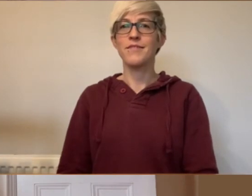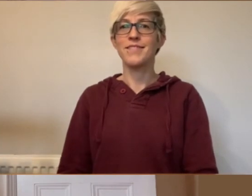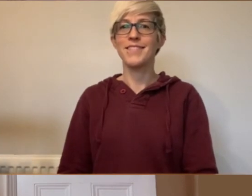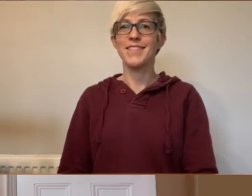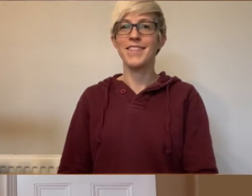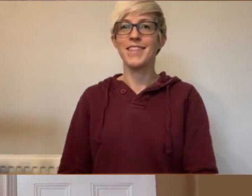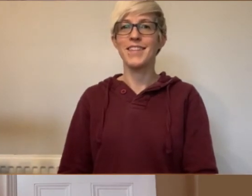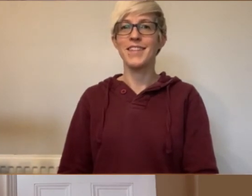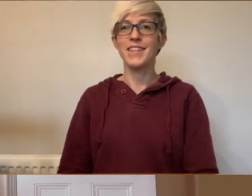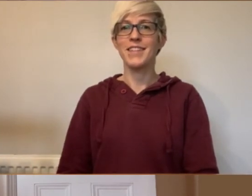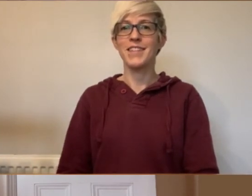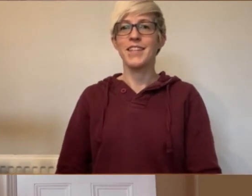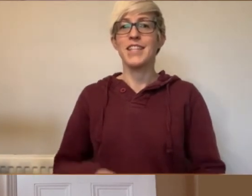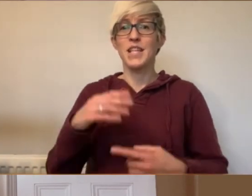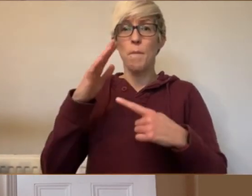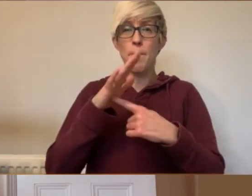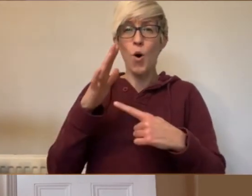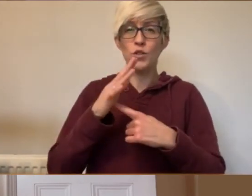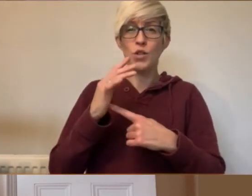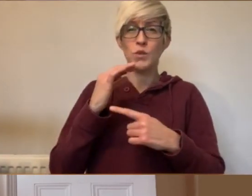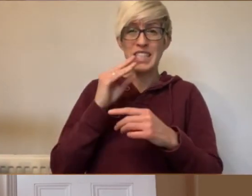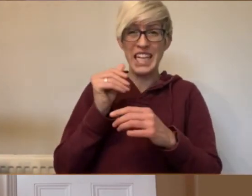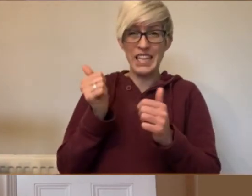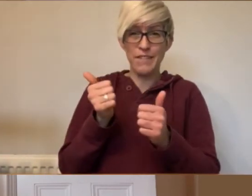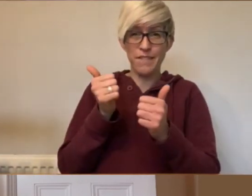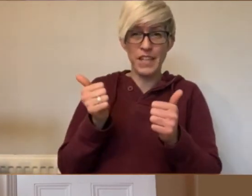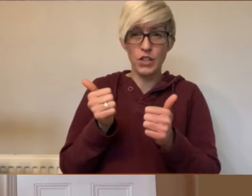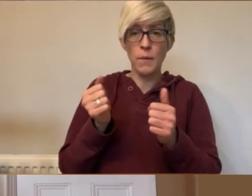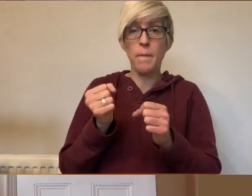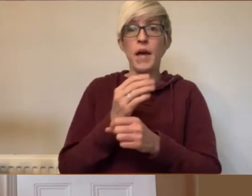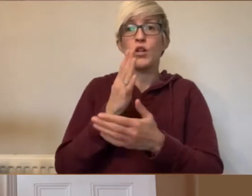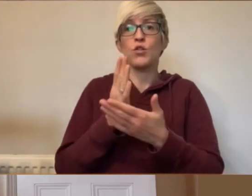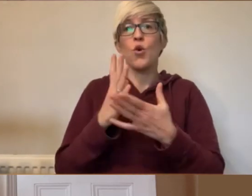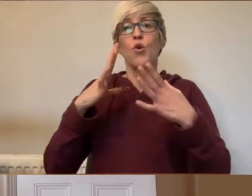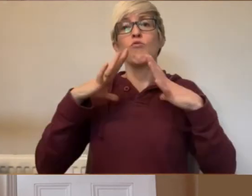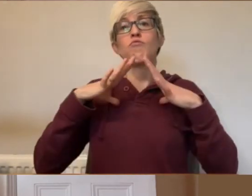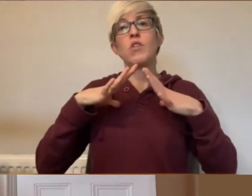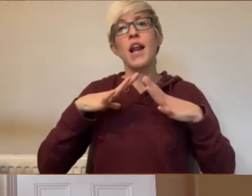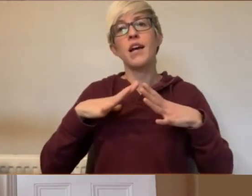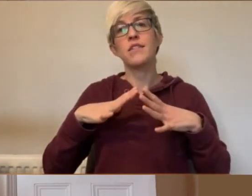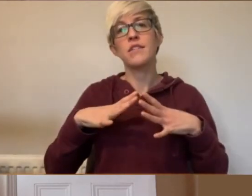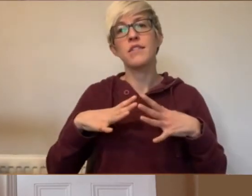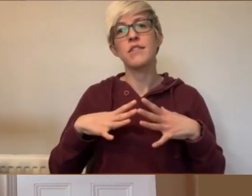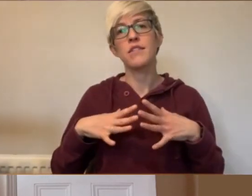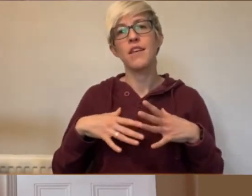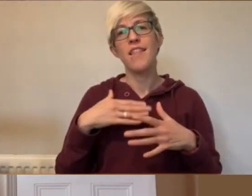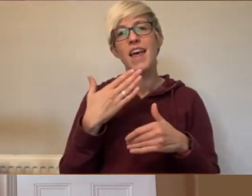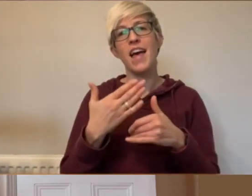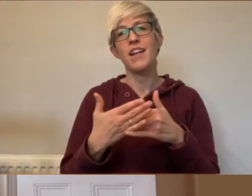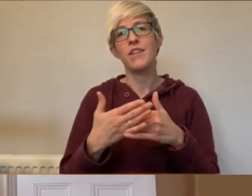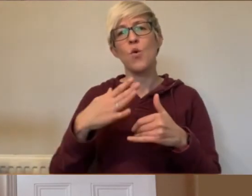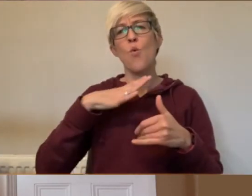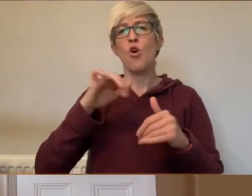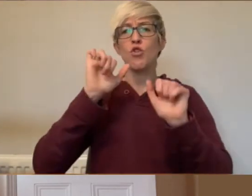And it's really important when we come towards the end of a yoga practice that we come into relaxation at the end for